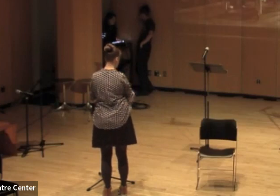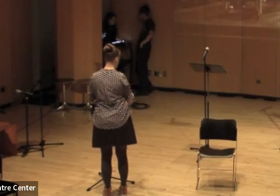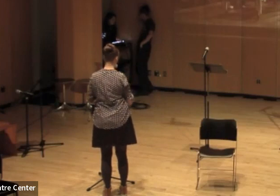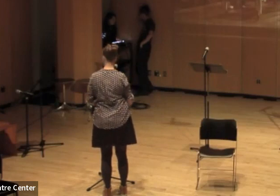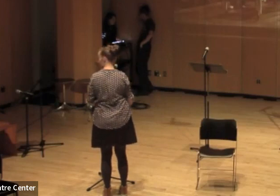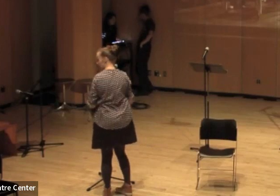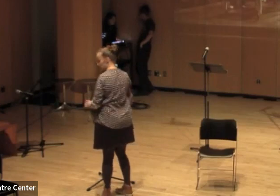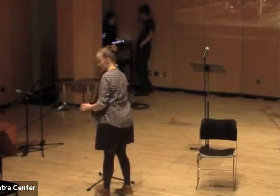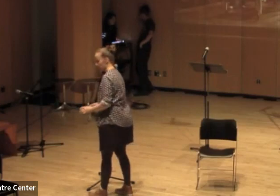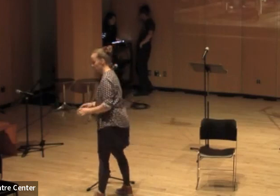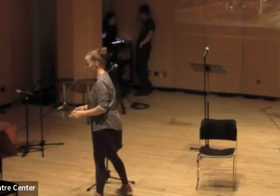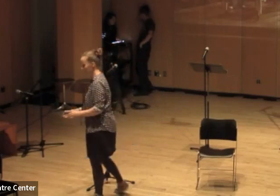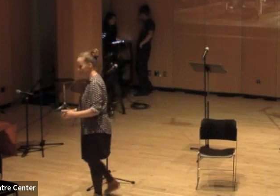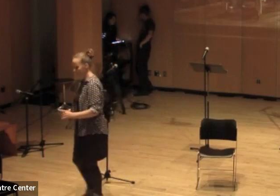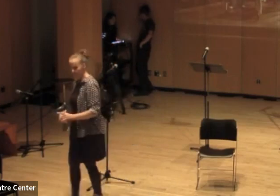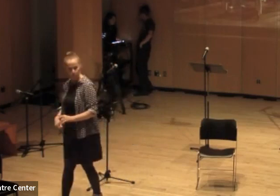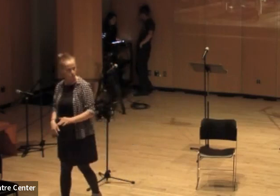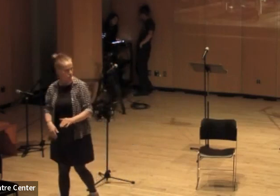I